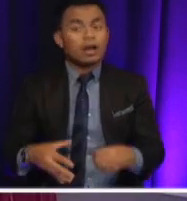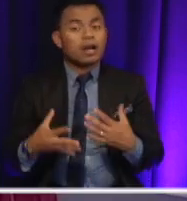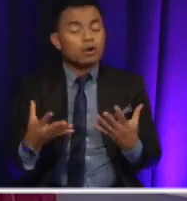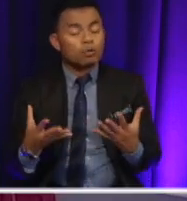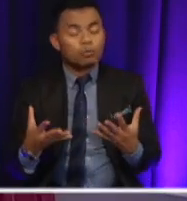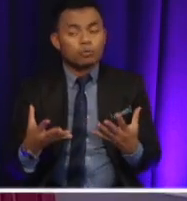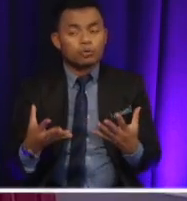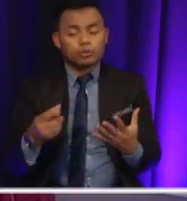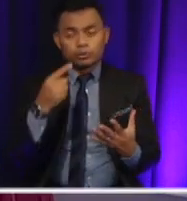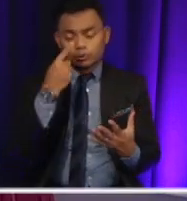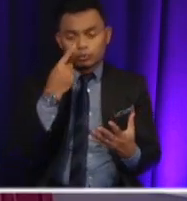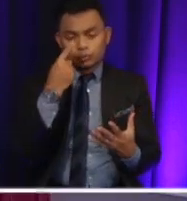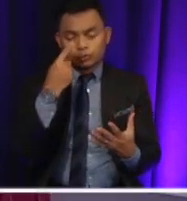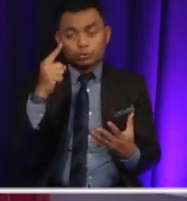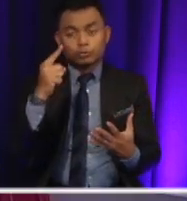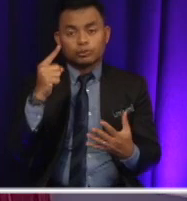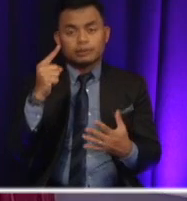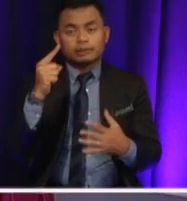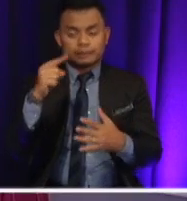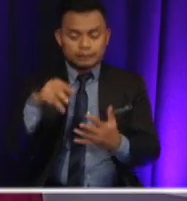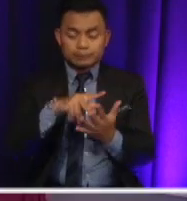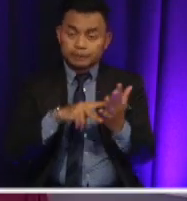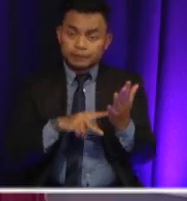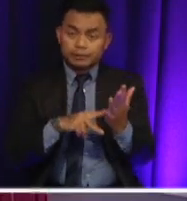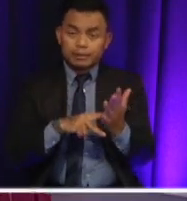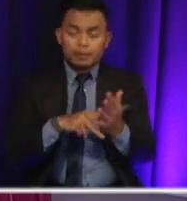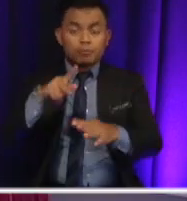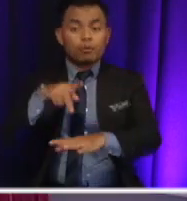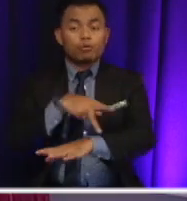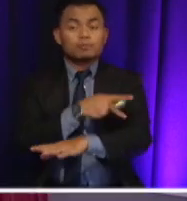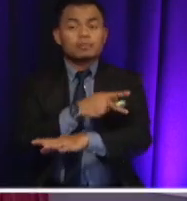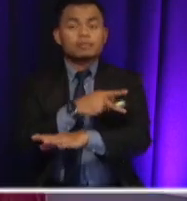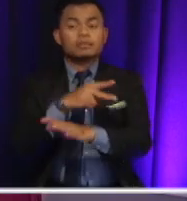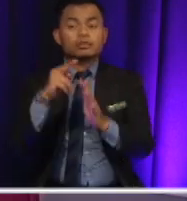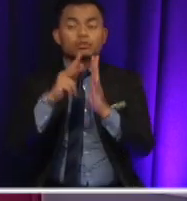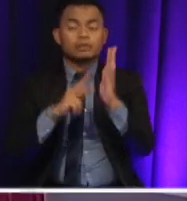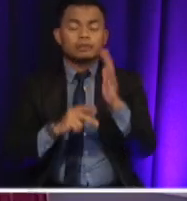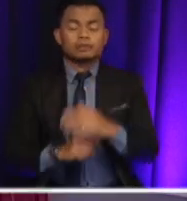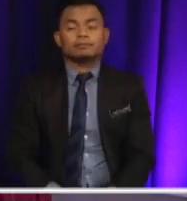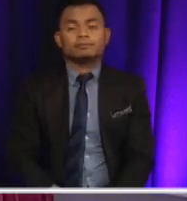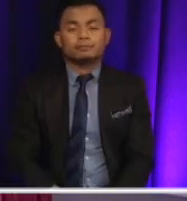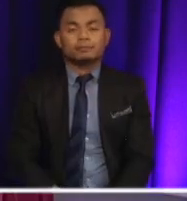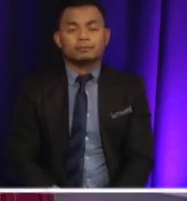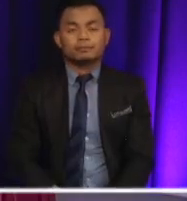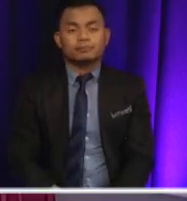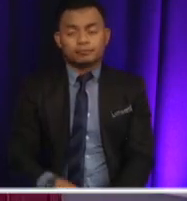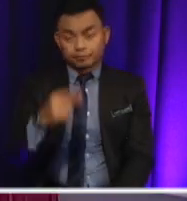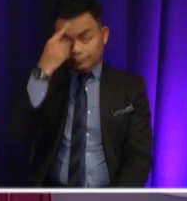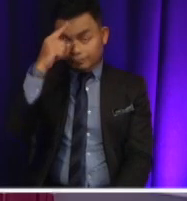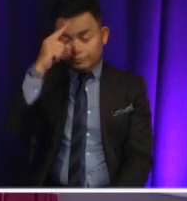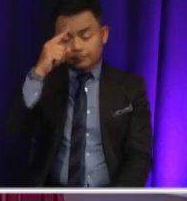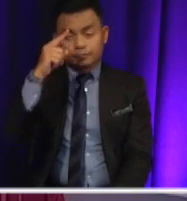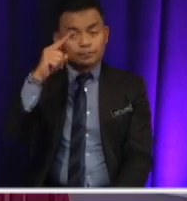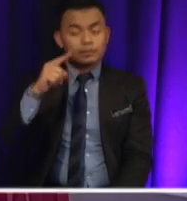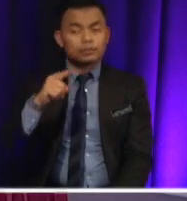interpreted based on the poem that's written. Okay, so that's how we recite a poem. So for our lesson, we are